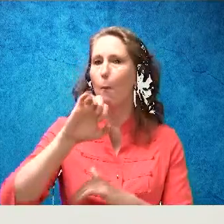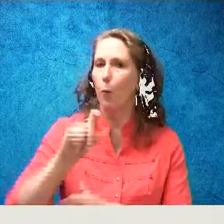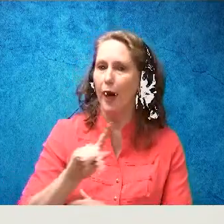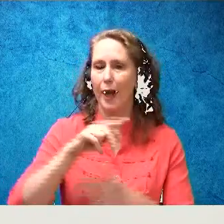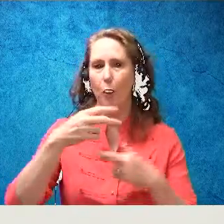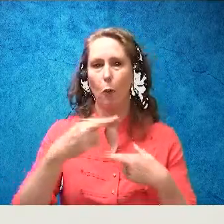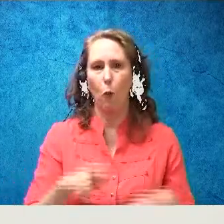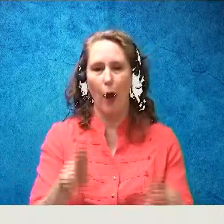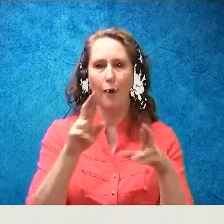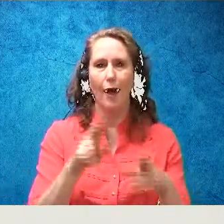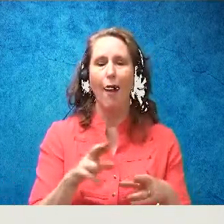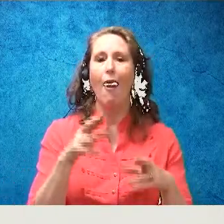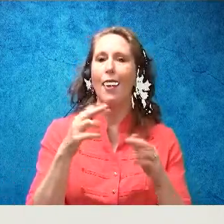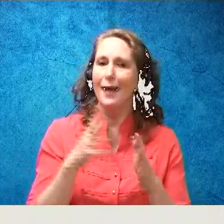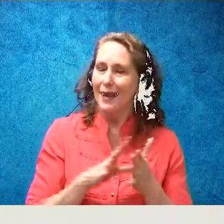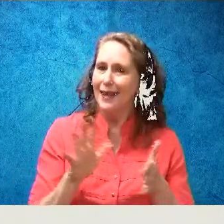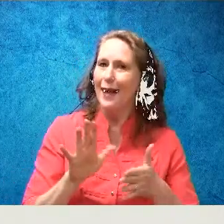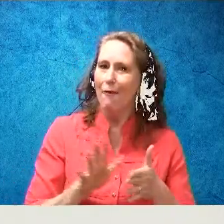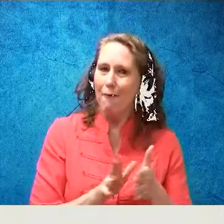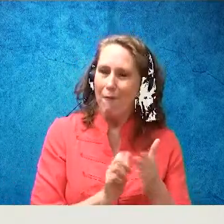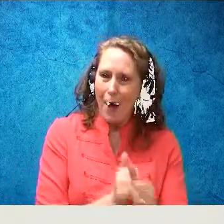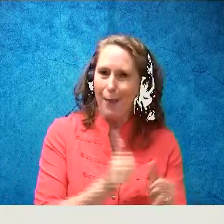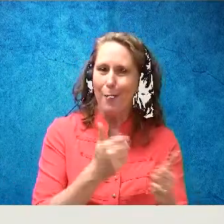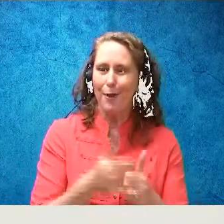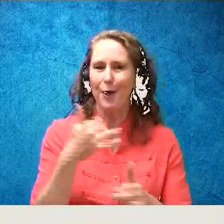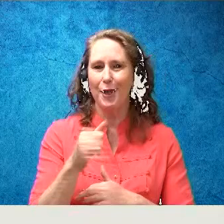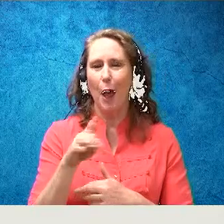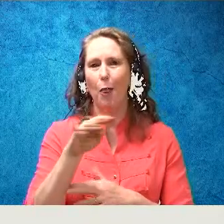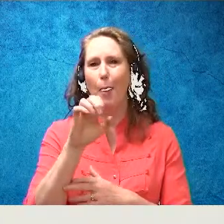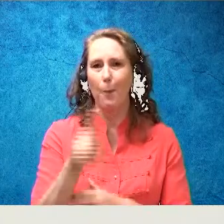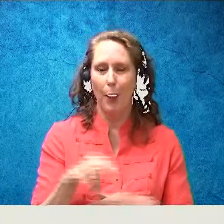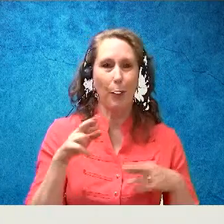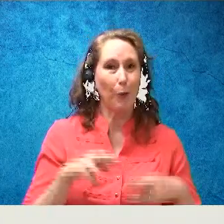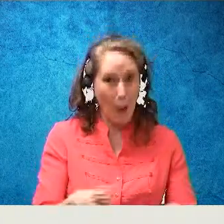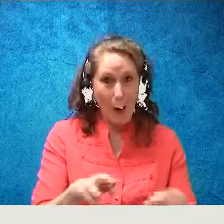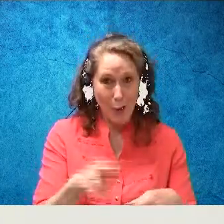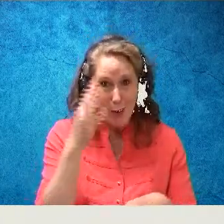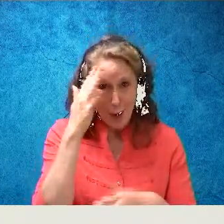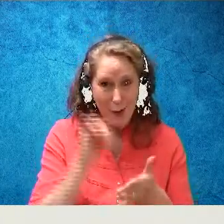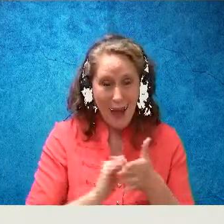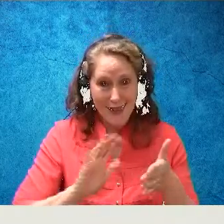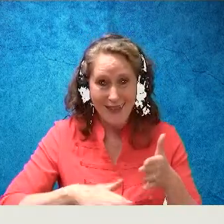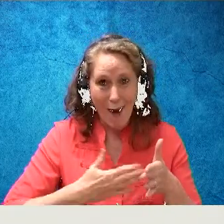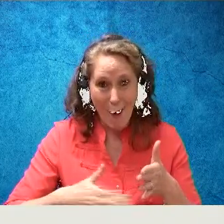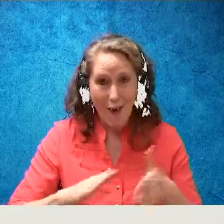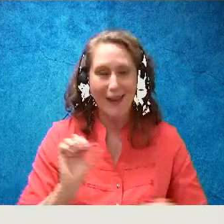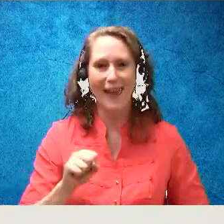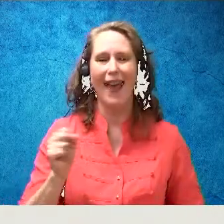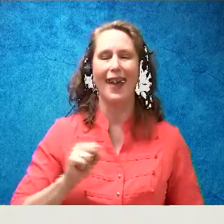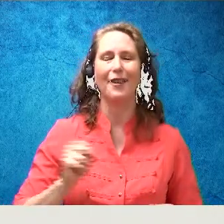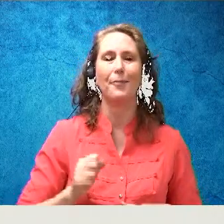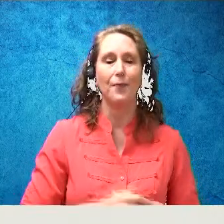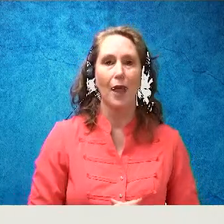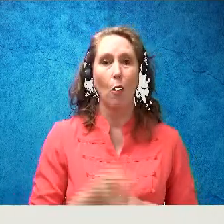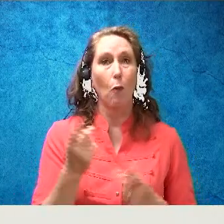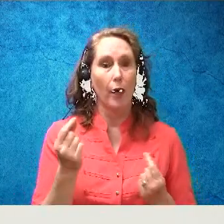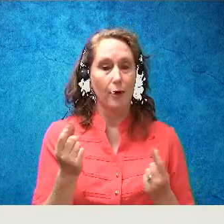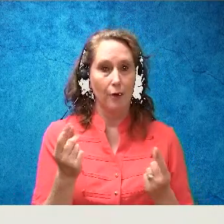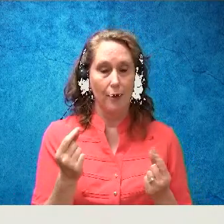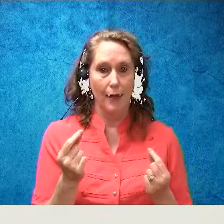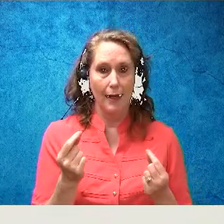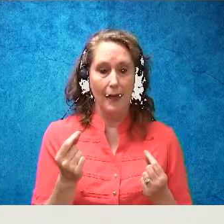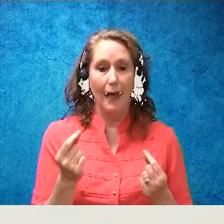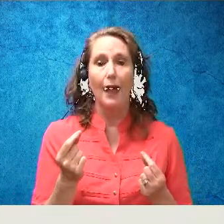yellow brick road. Follow the yellow brick road. Yes. Okay, so what you can do is you can get